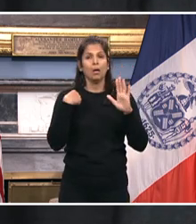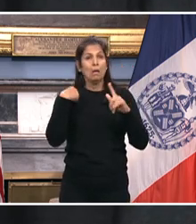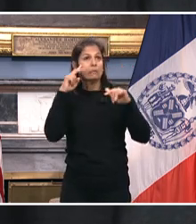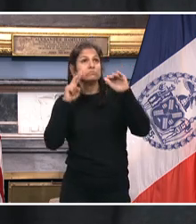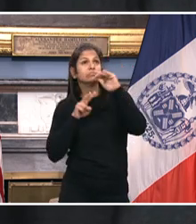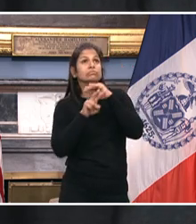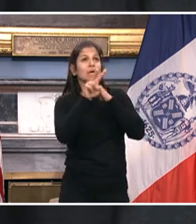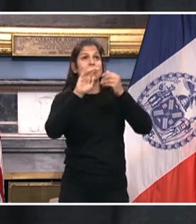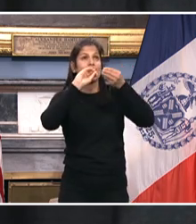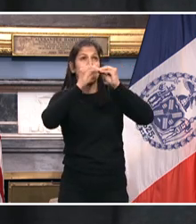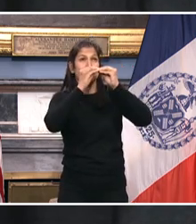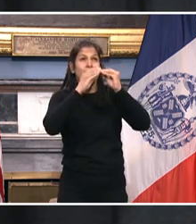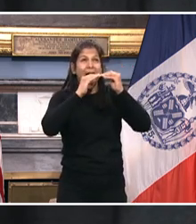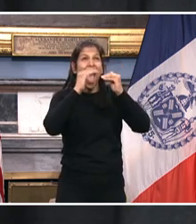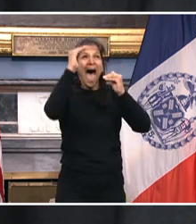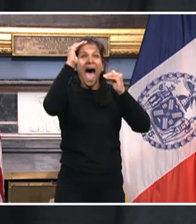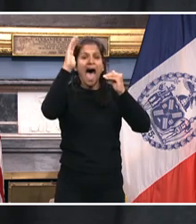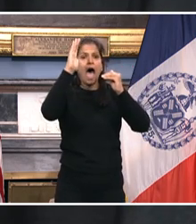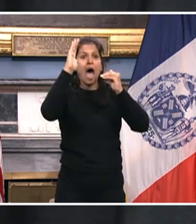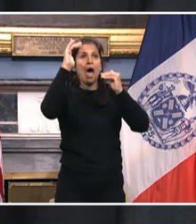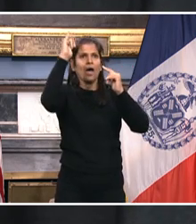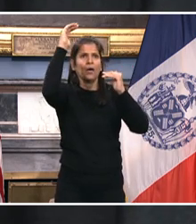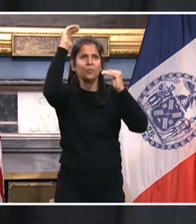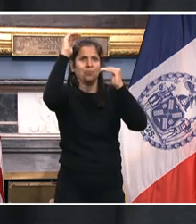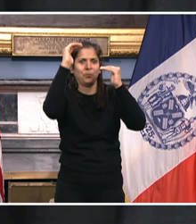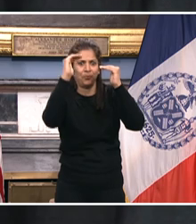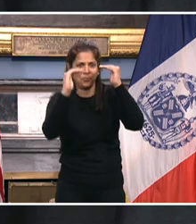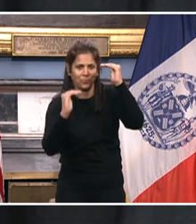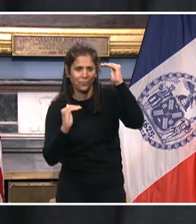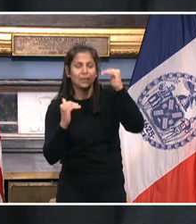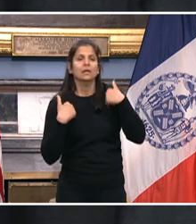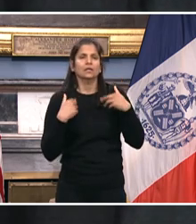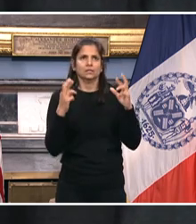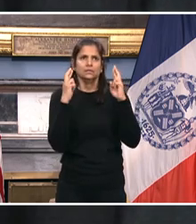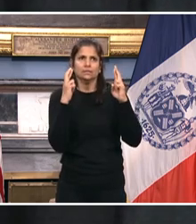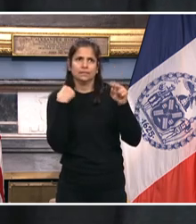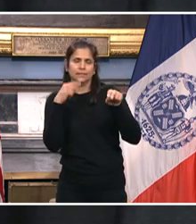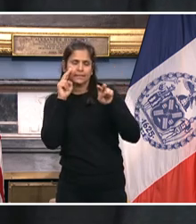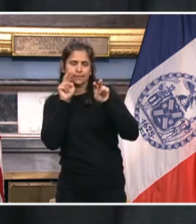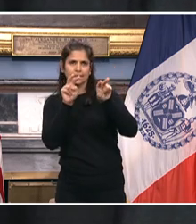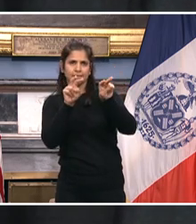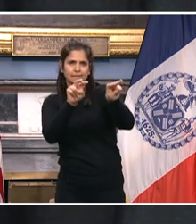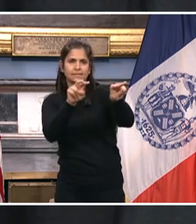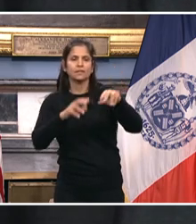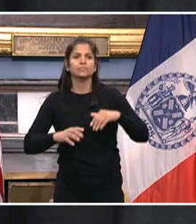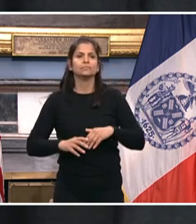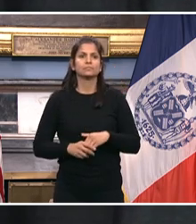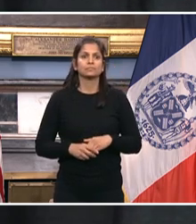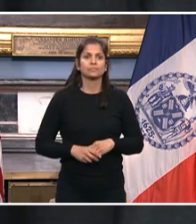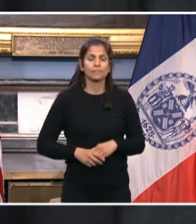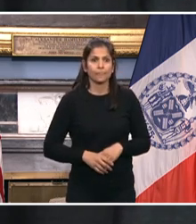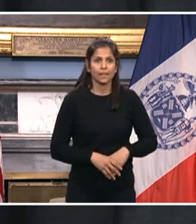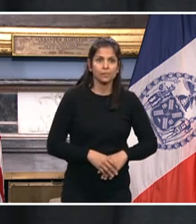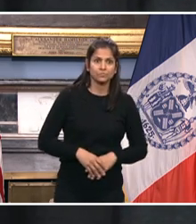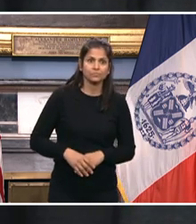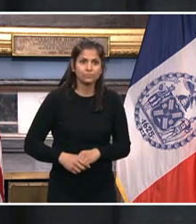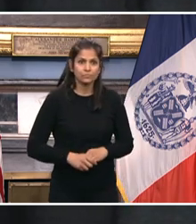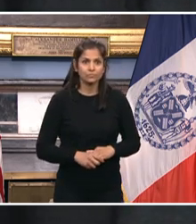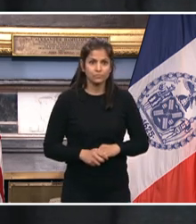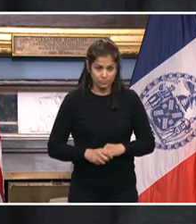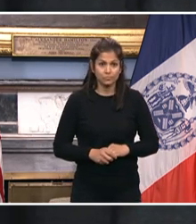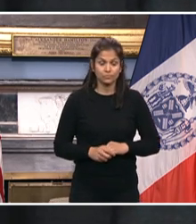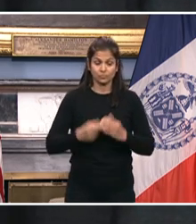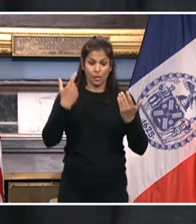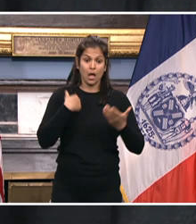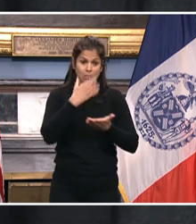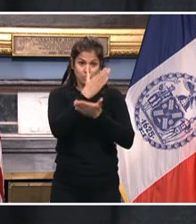June. And as we move into that phase, we're going to need a lot more space for isolation and quarantine, and these spaces would be perfect